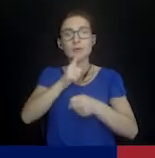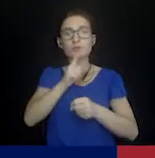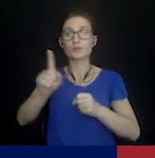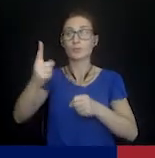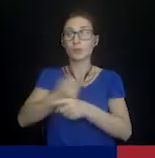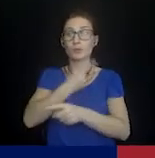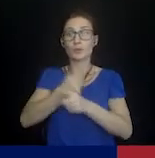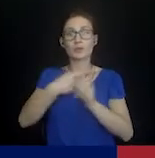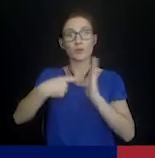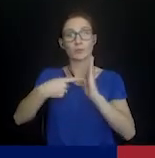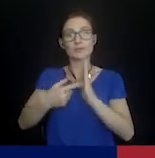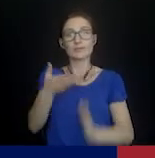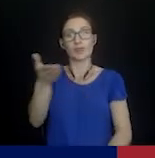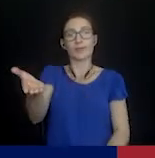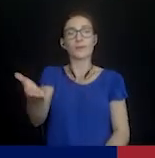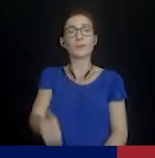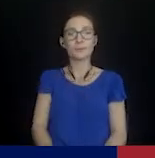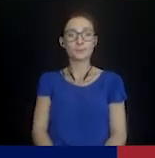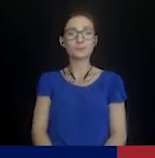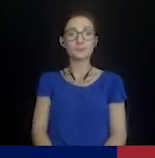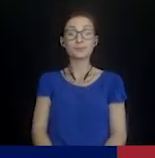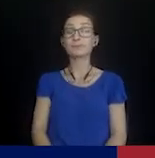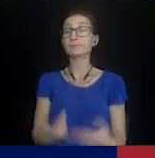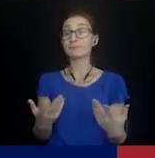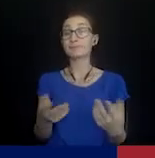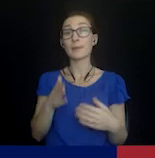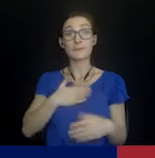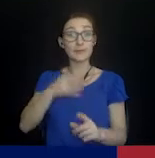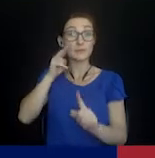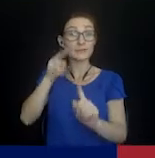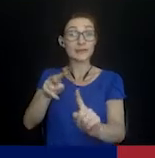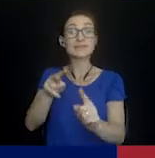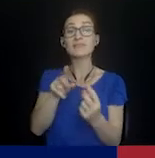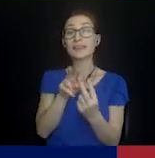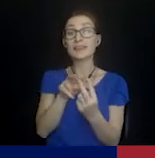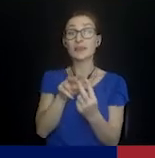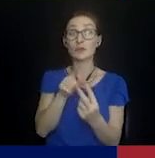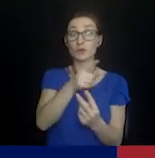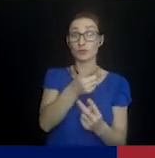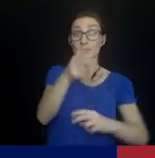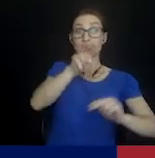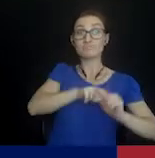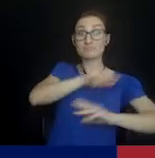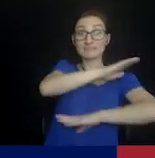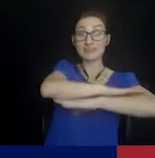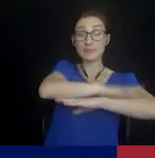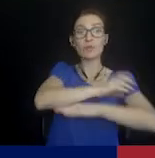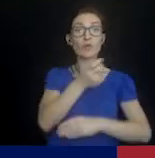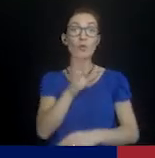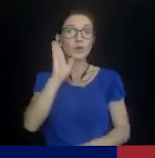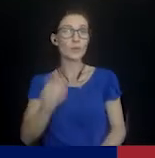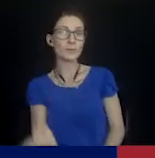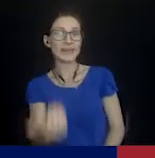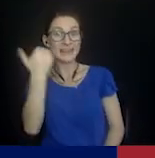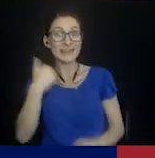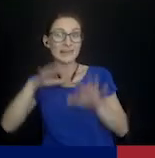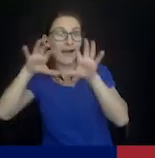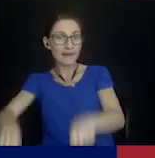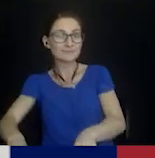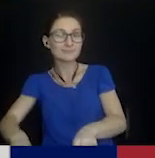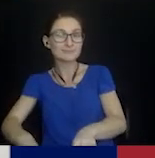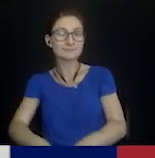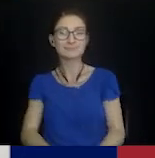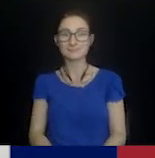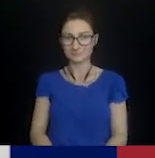representation. My way of looking at it is you're either at the table or you're on the menu. I'd rather be at the table and be part of that vote. Thank you.